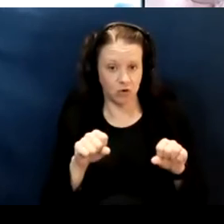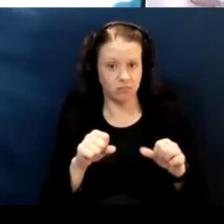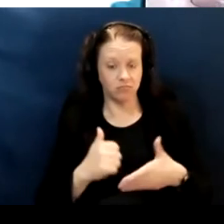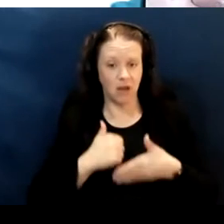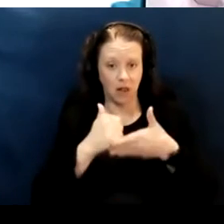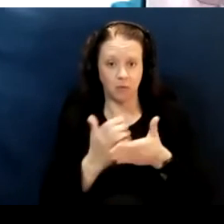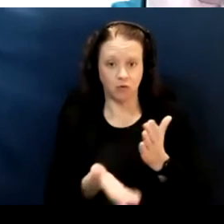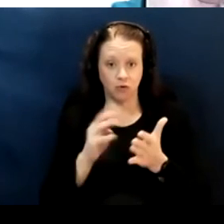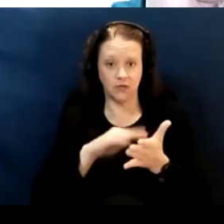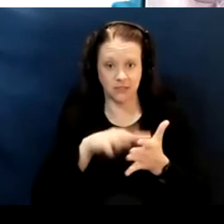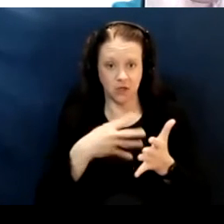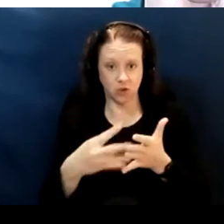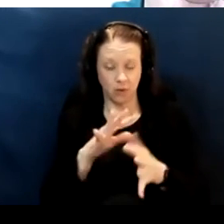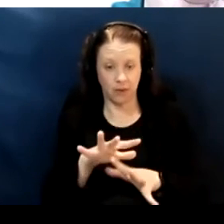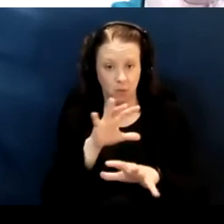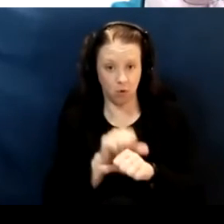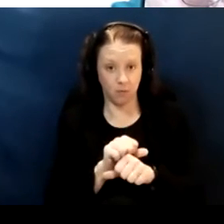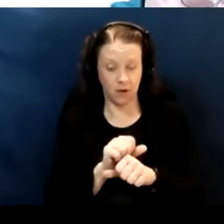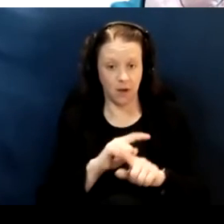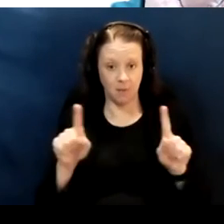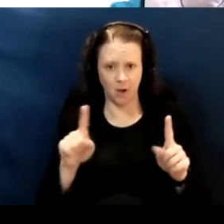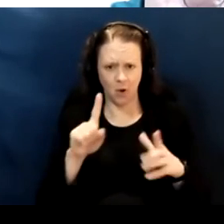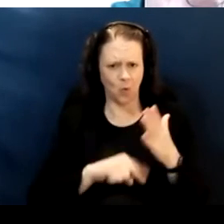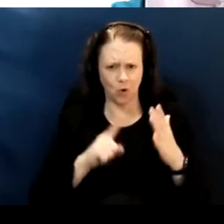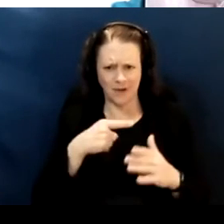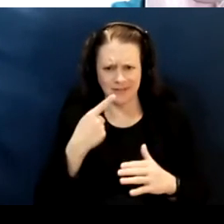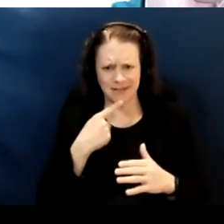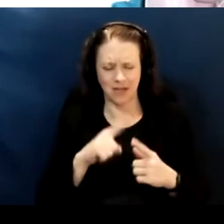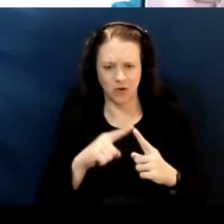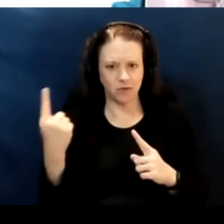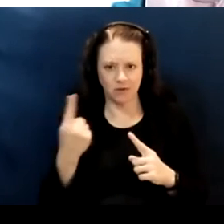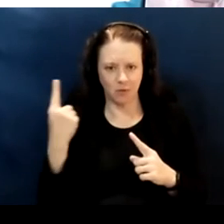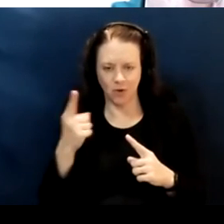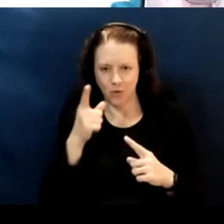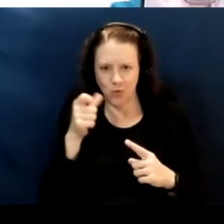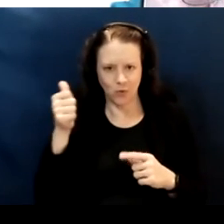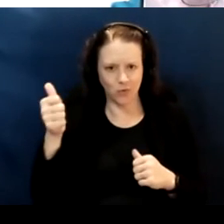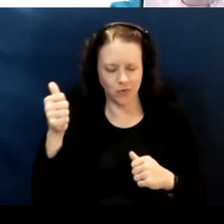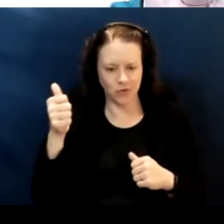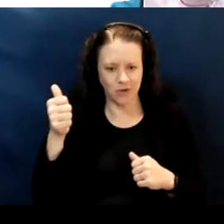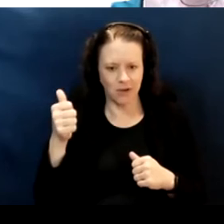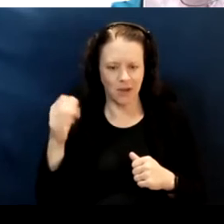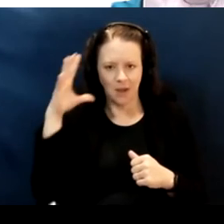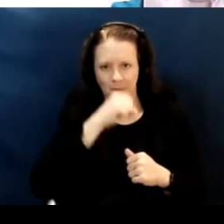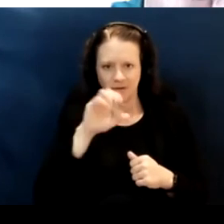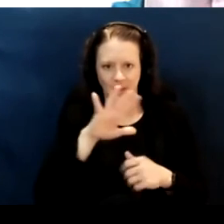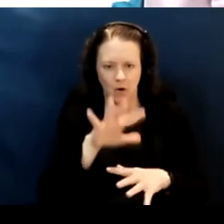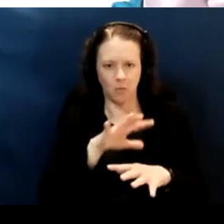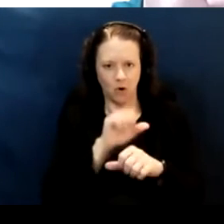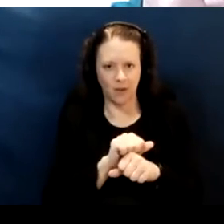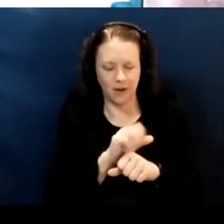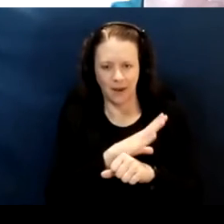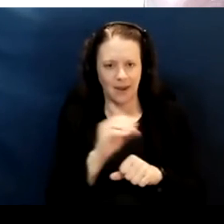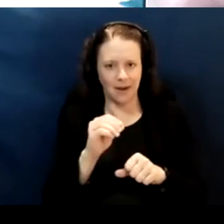her reschedule the appointment. But what do I say to someone who's missed their appointment and